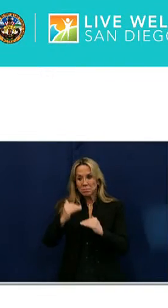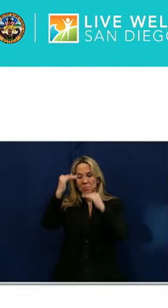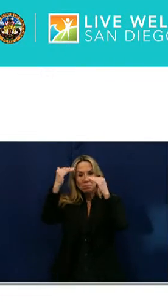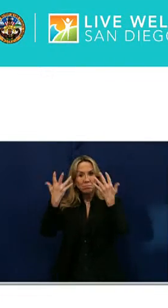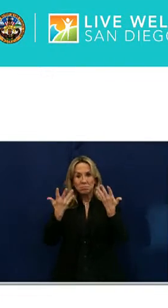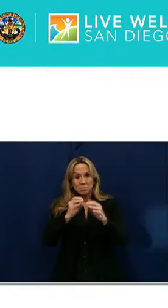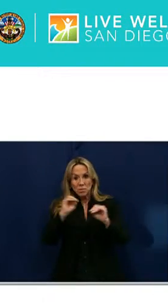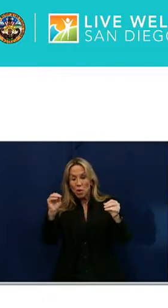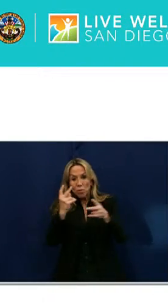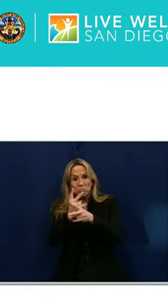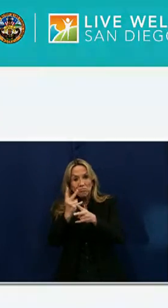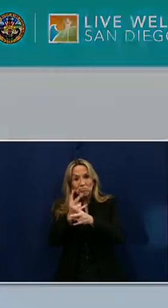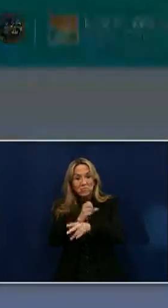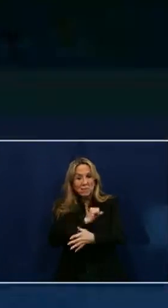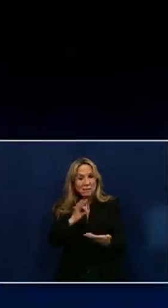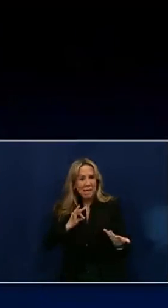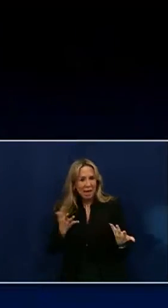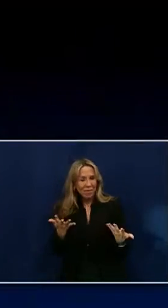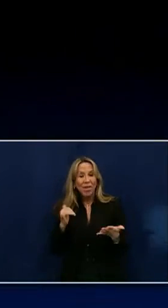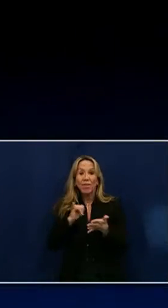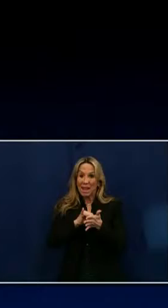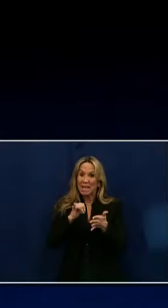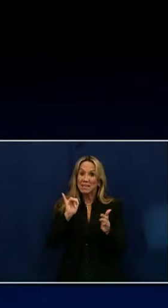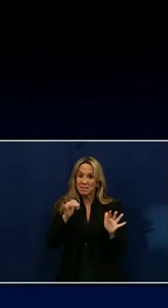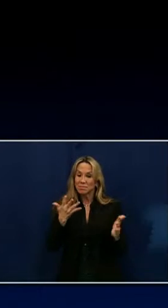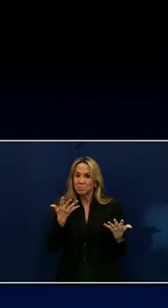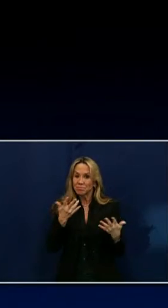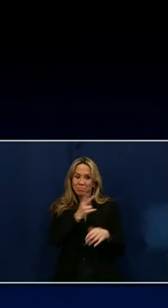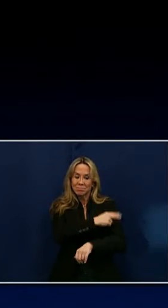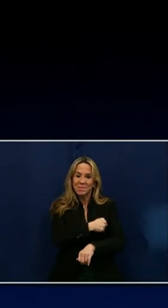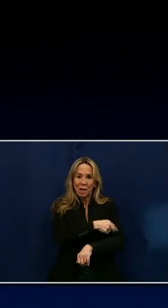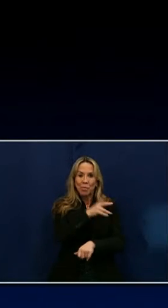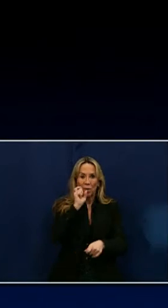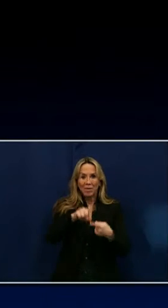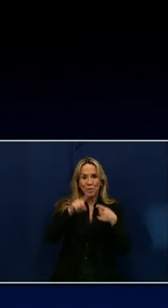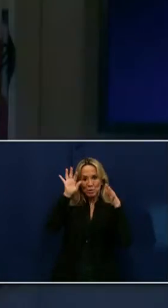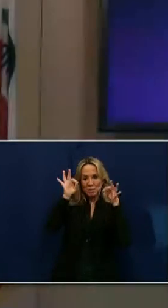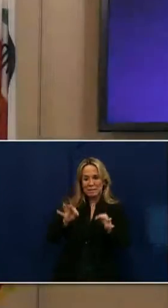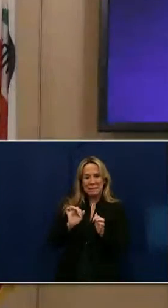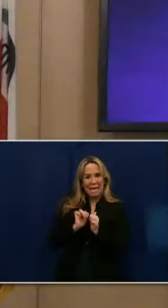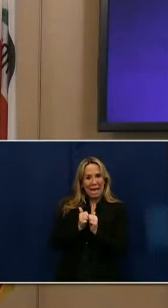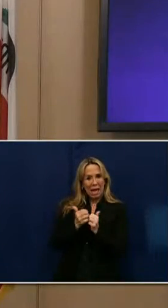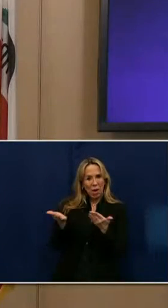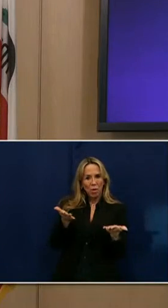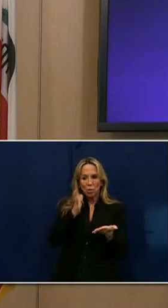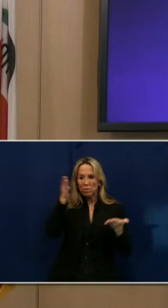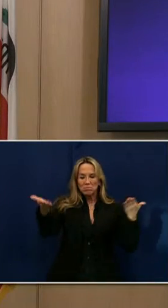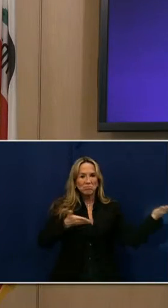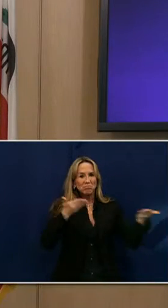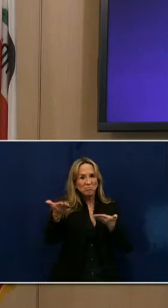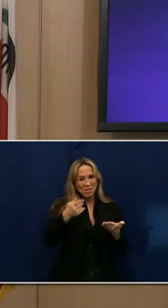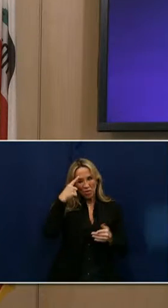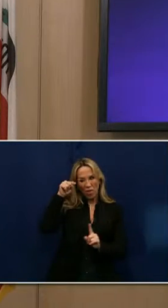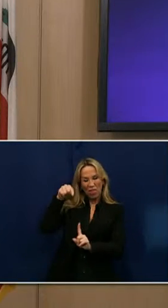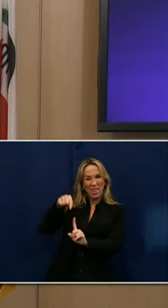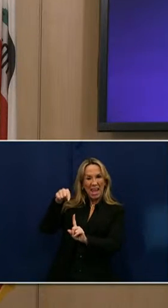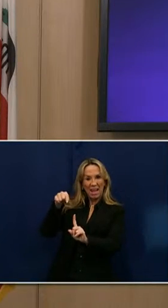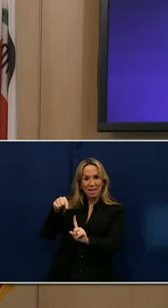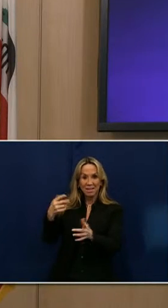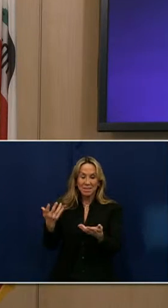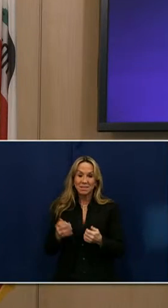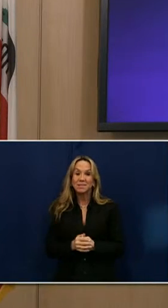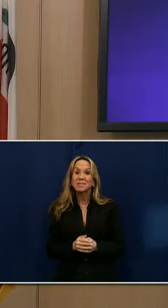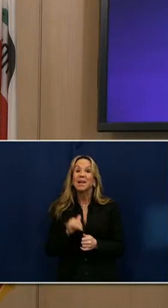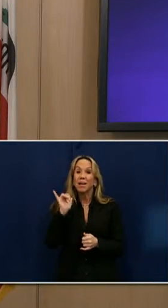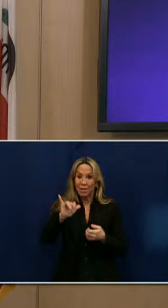determine how are they going to staff those particular 14% beds. So that is